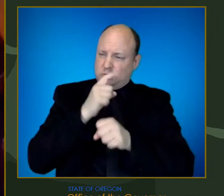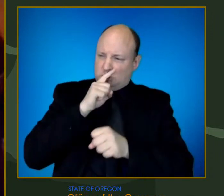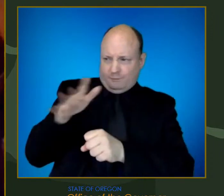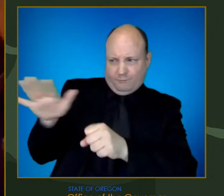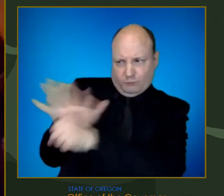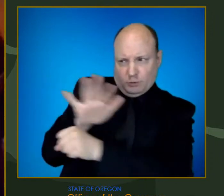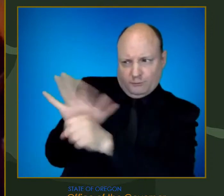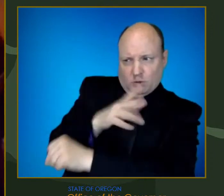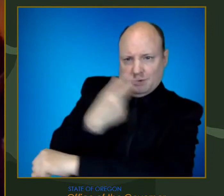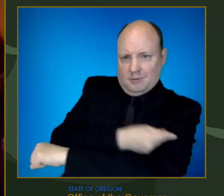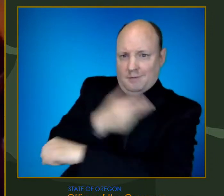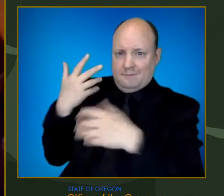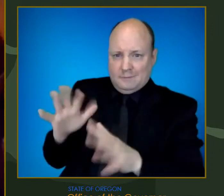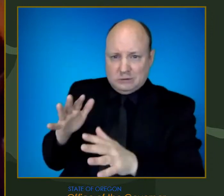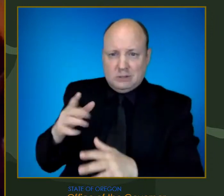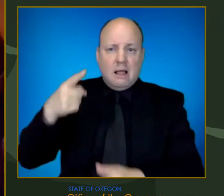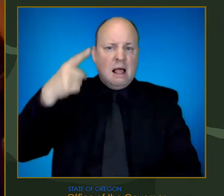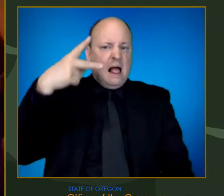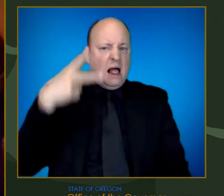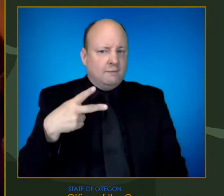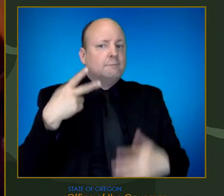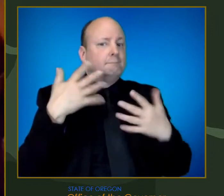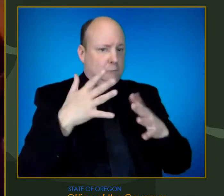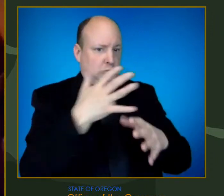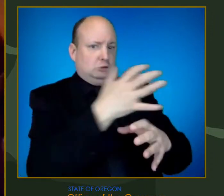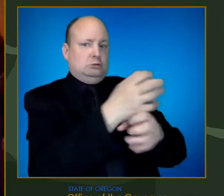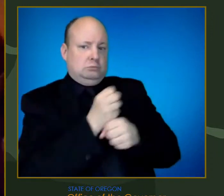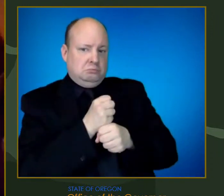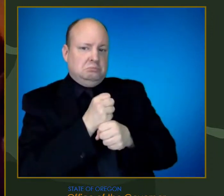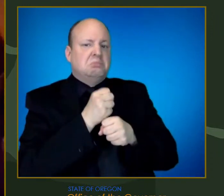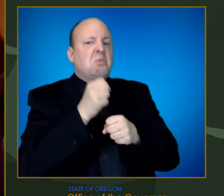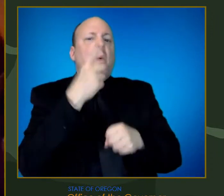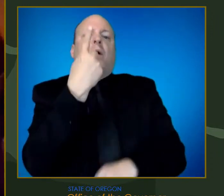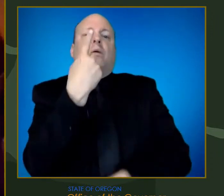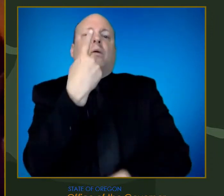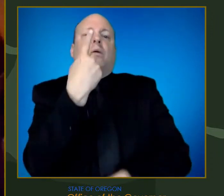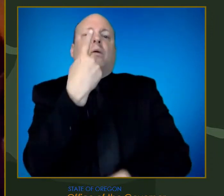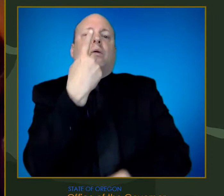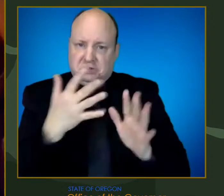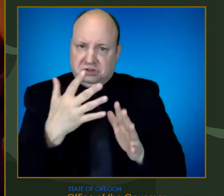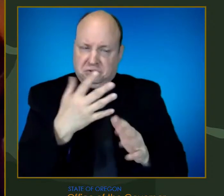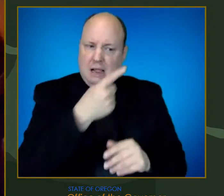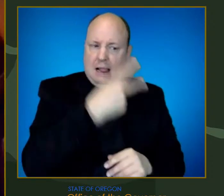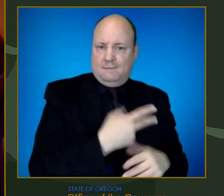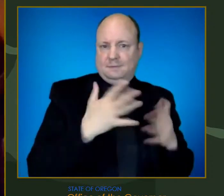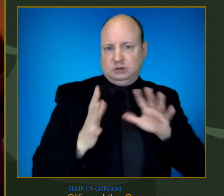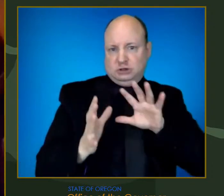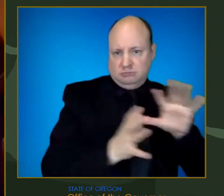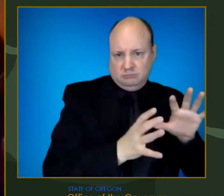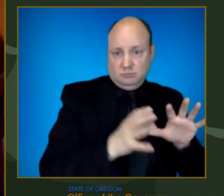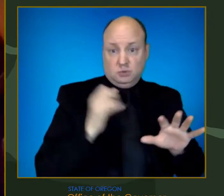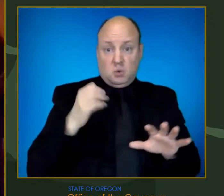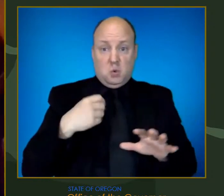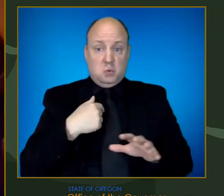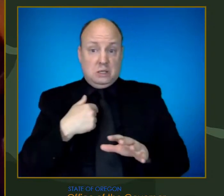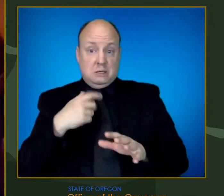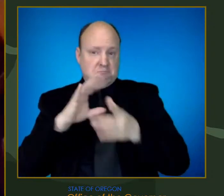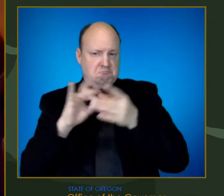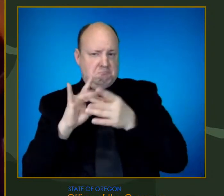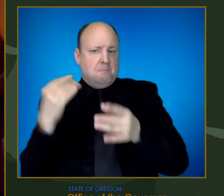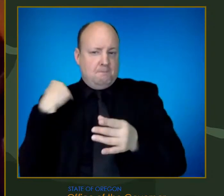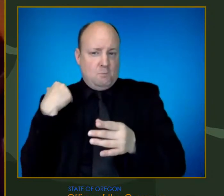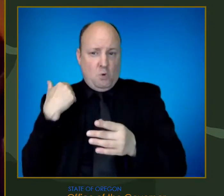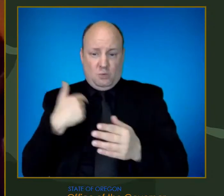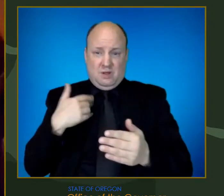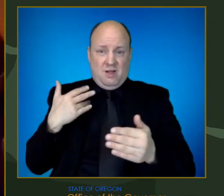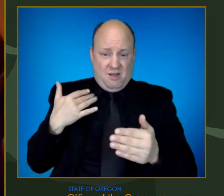received at least one dose. Now, as Governor Brown said earlier, we are approaching the major milestone of opening